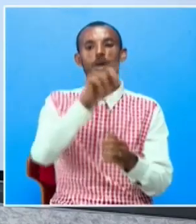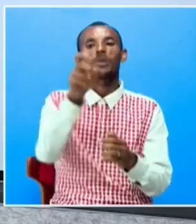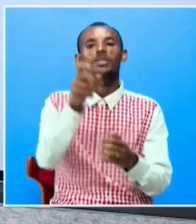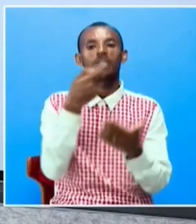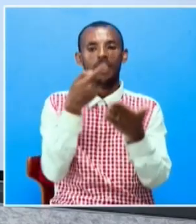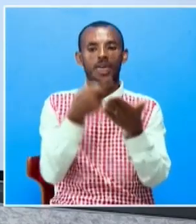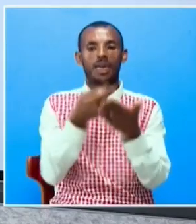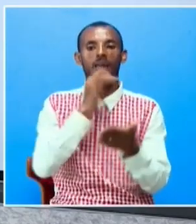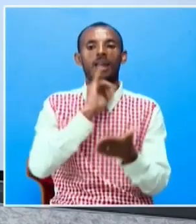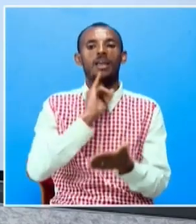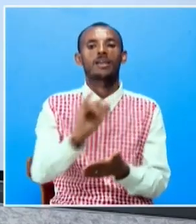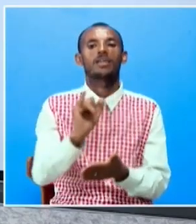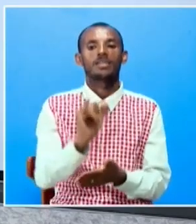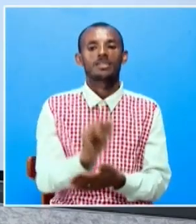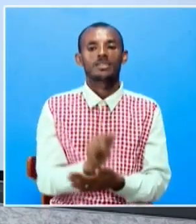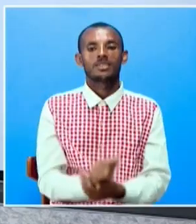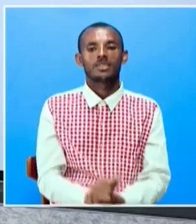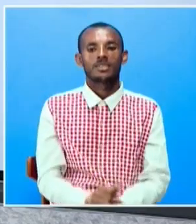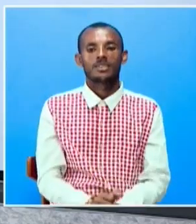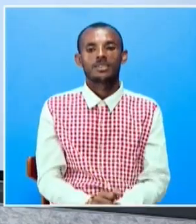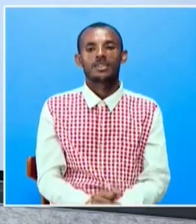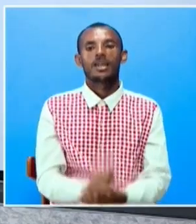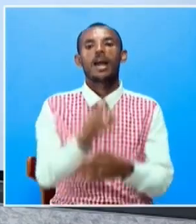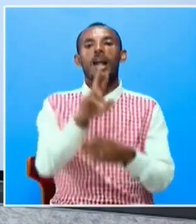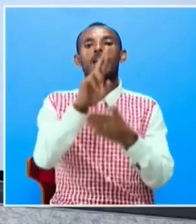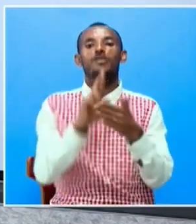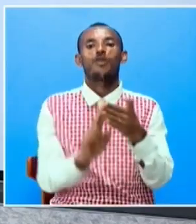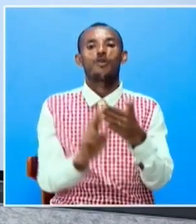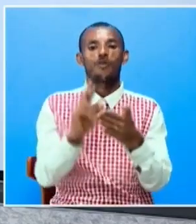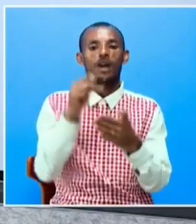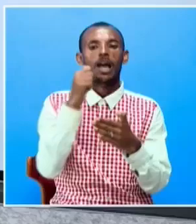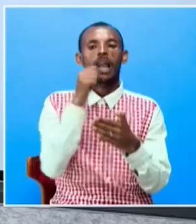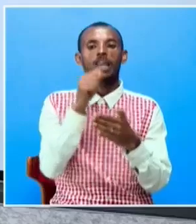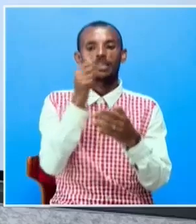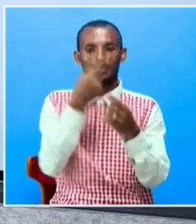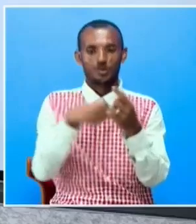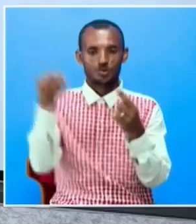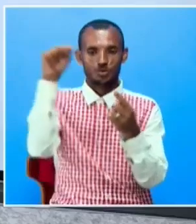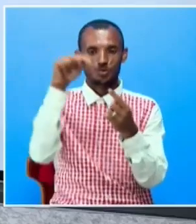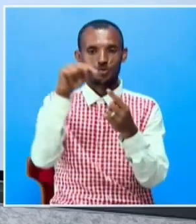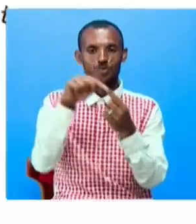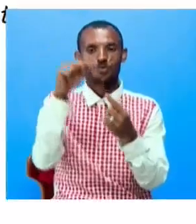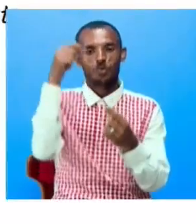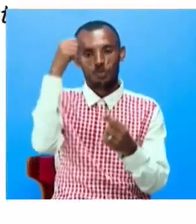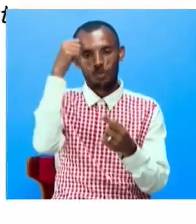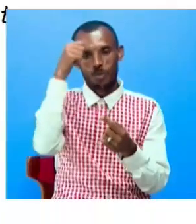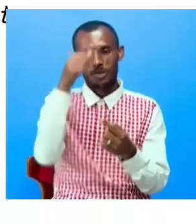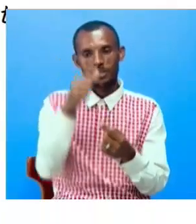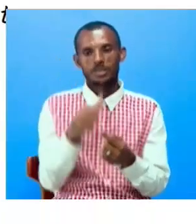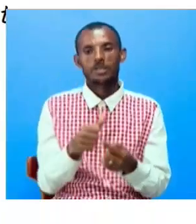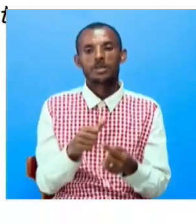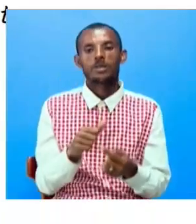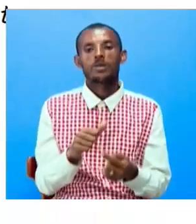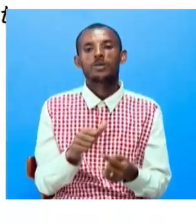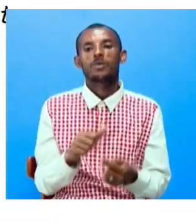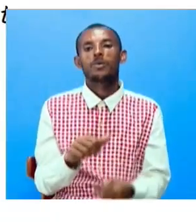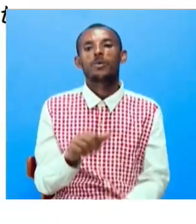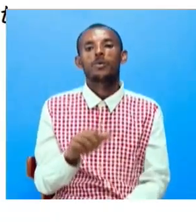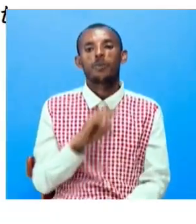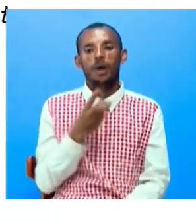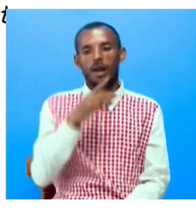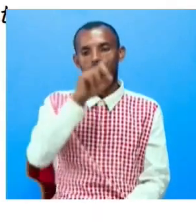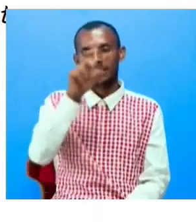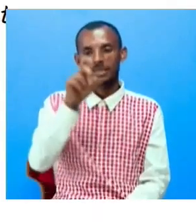here is ratio of girls to, simply we are asked, the ratio